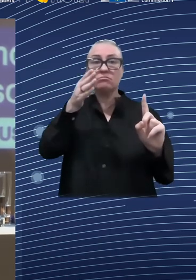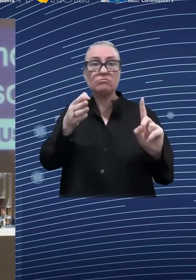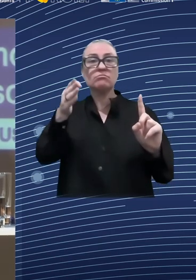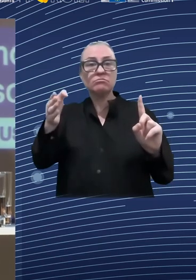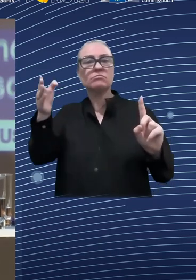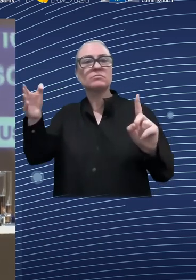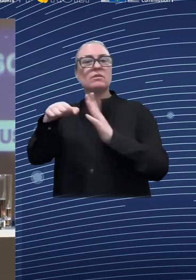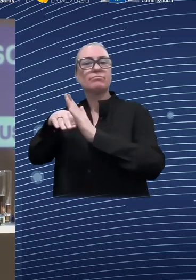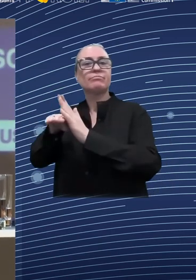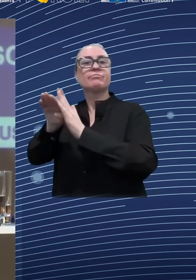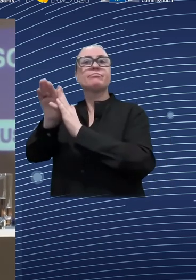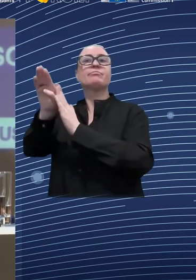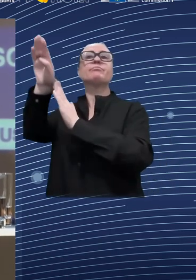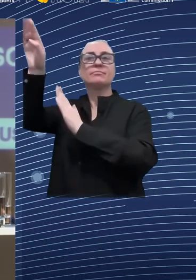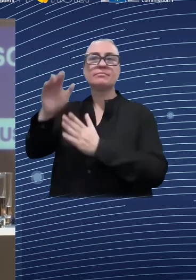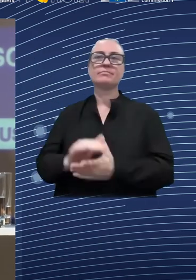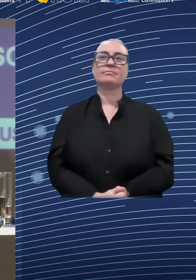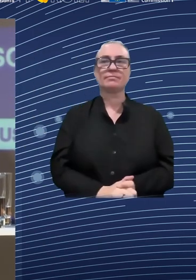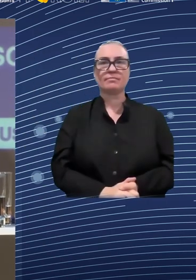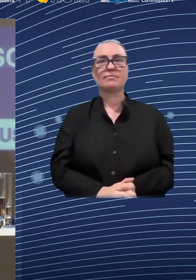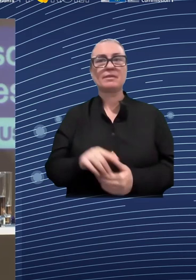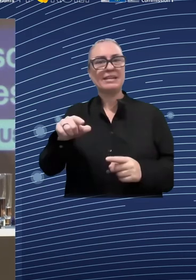that context by